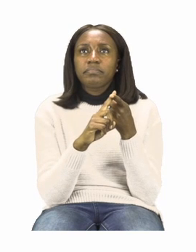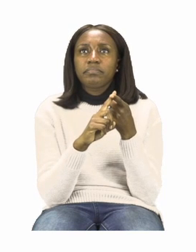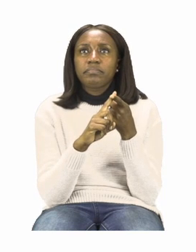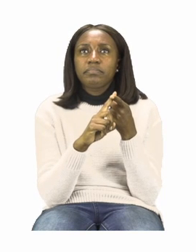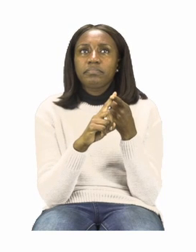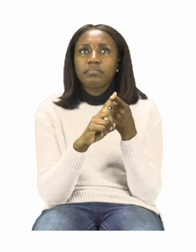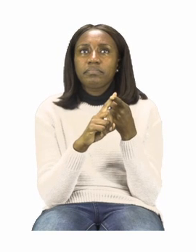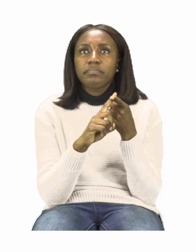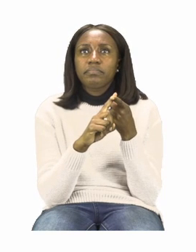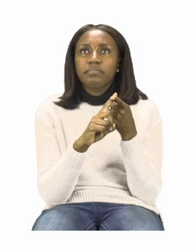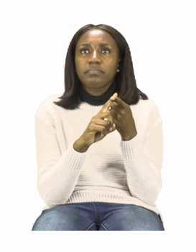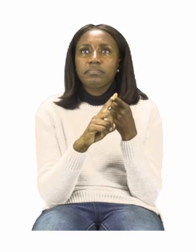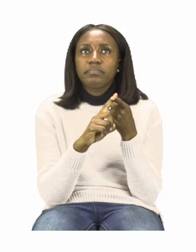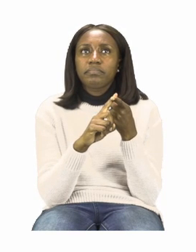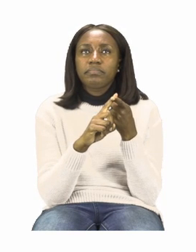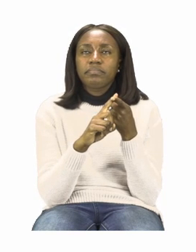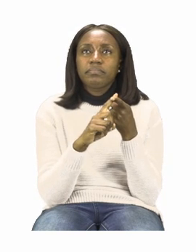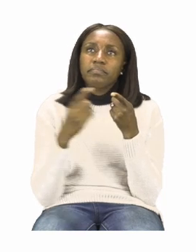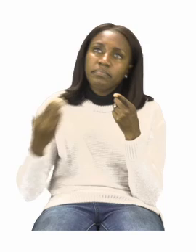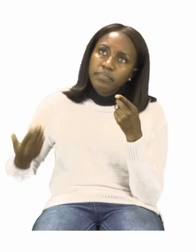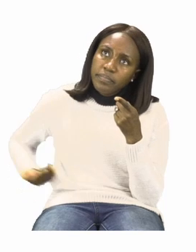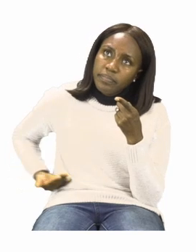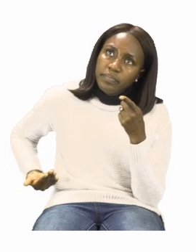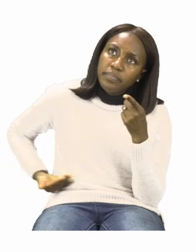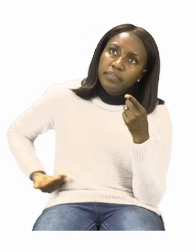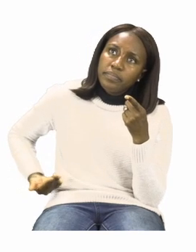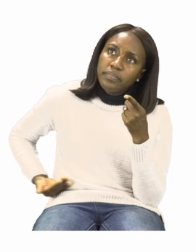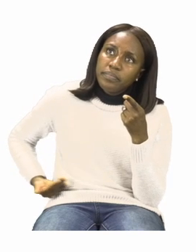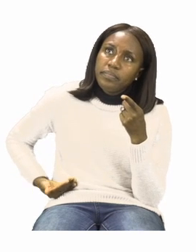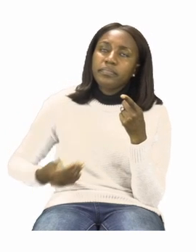The first picture is a chair.